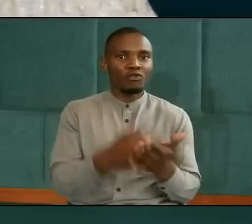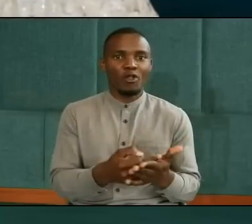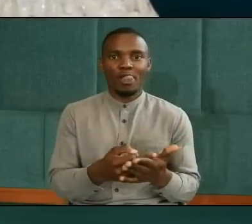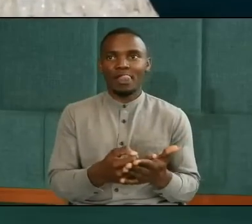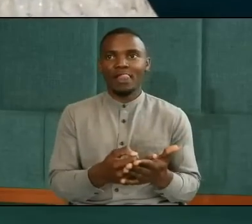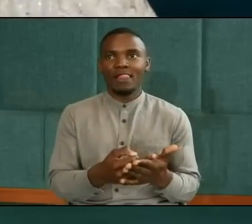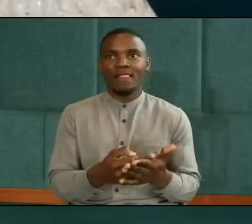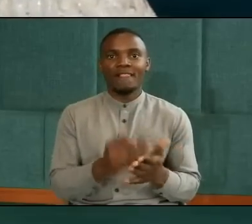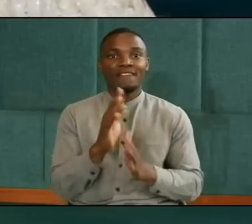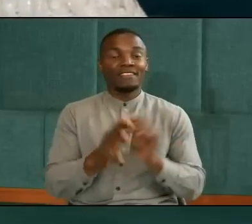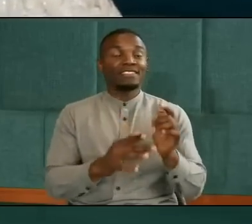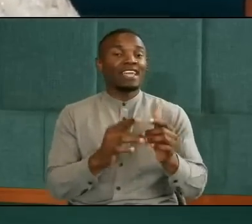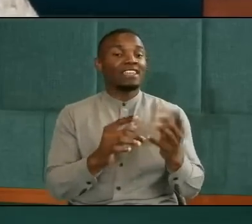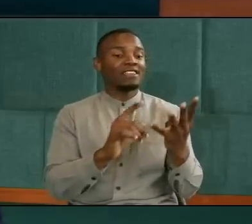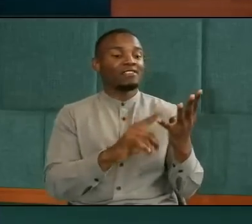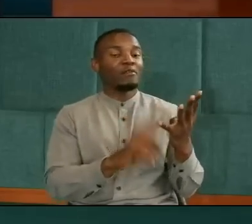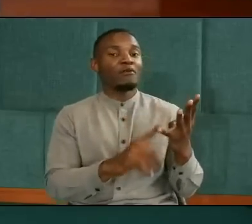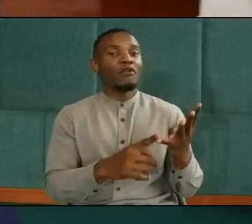open.